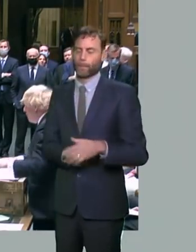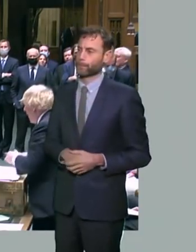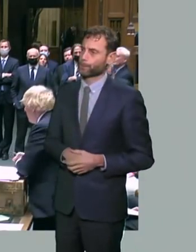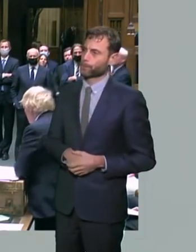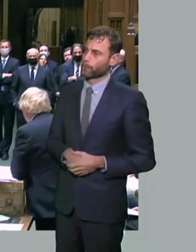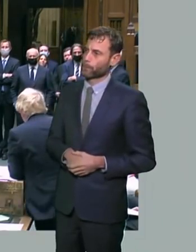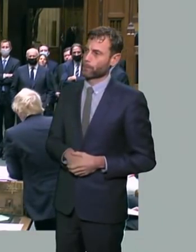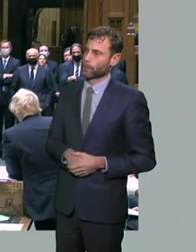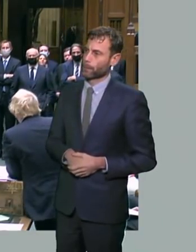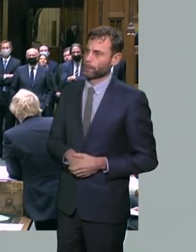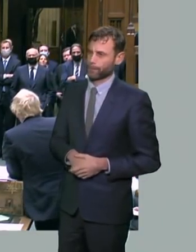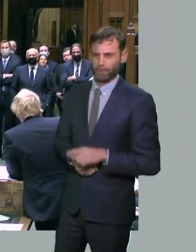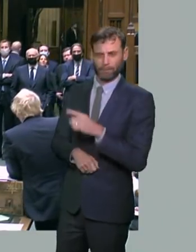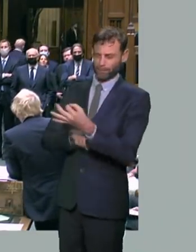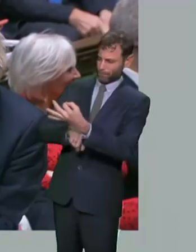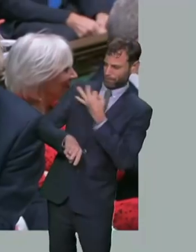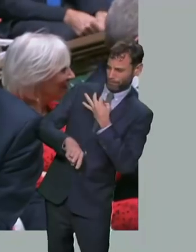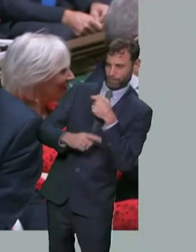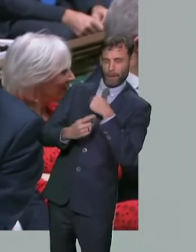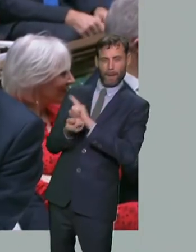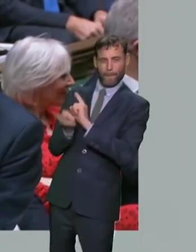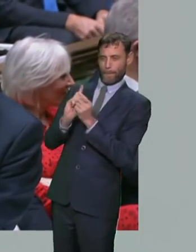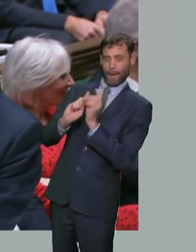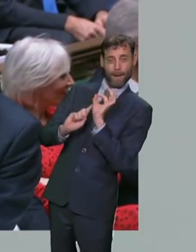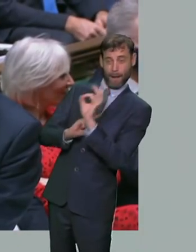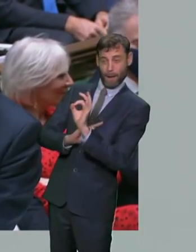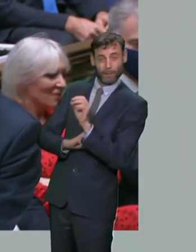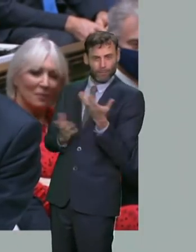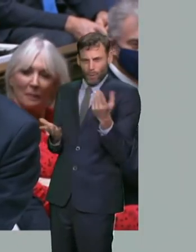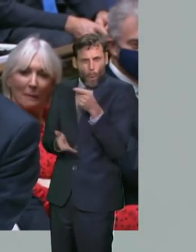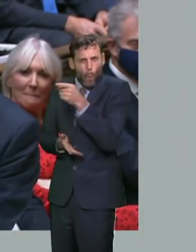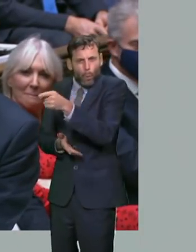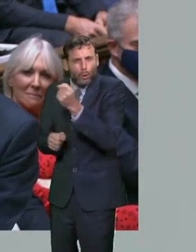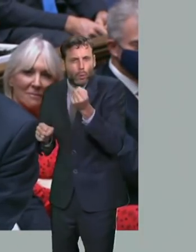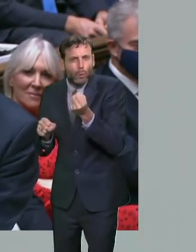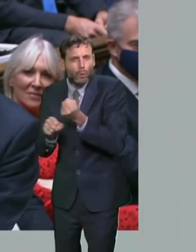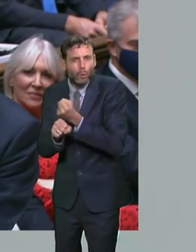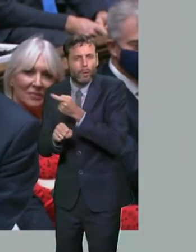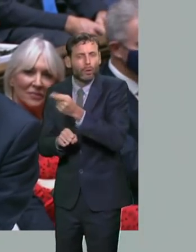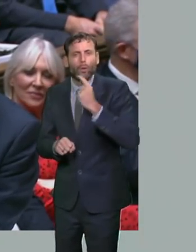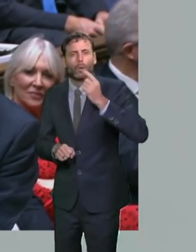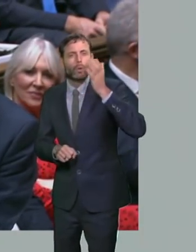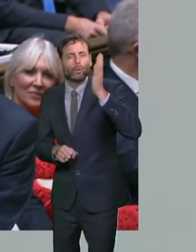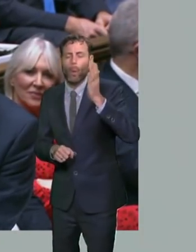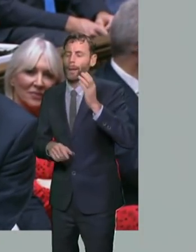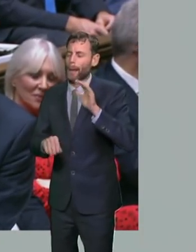Prime Minister. Mr. Speaker, I might ask the Right Honourable Gentleman what on earth he thinks he is doing, talking about